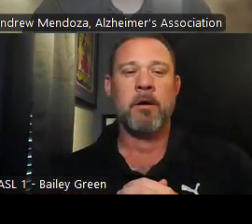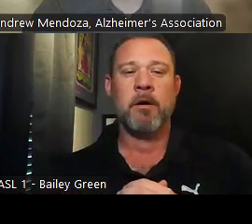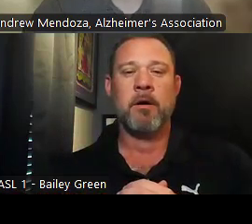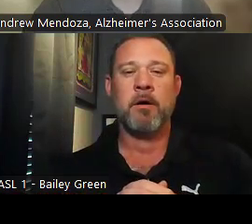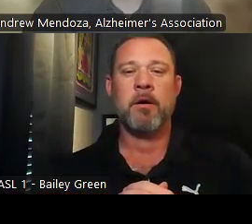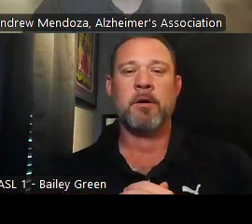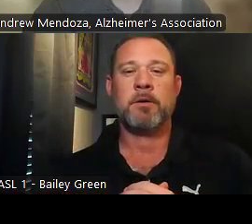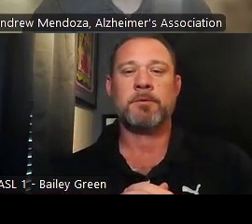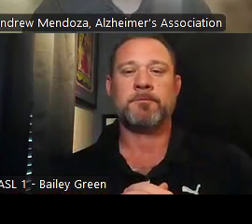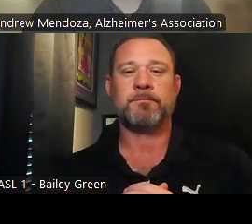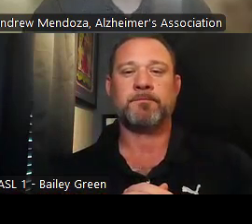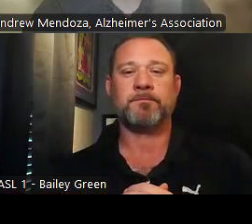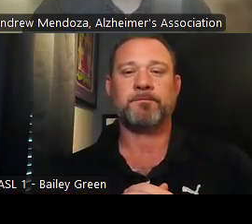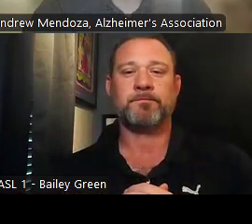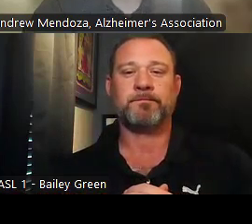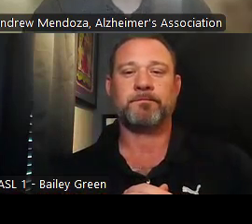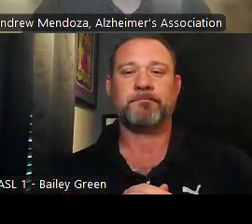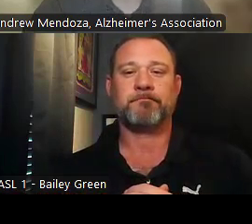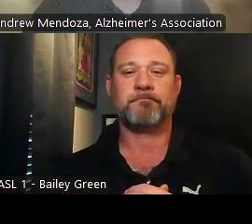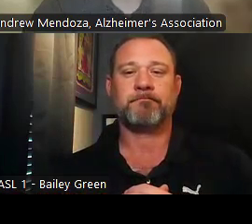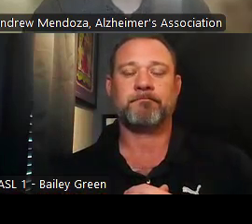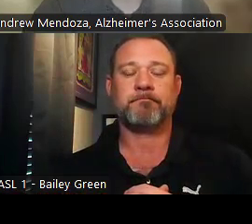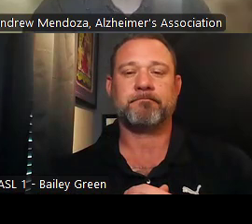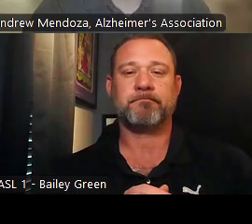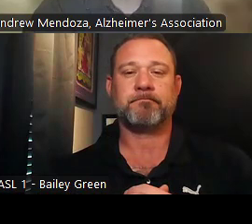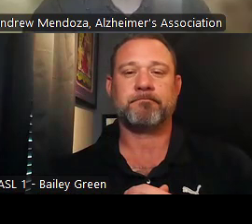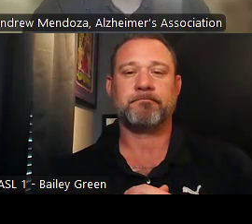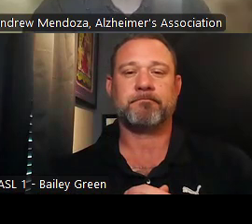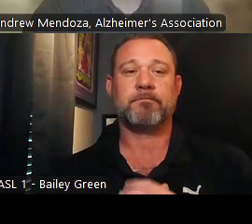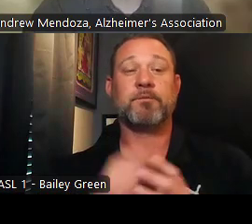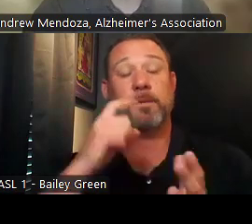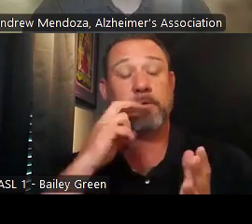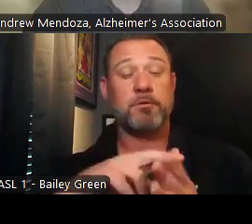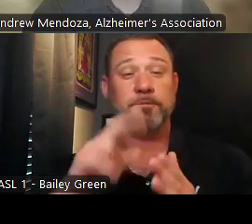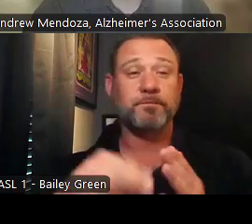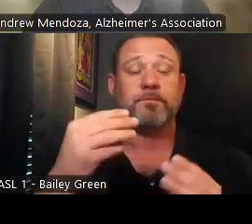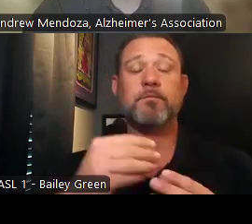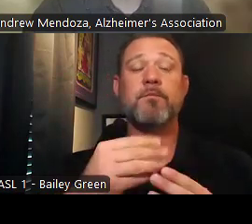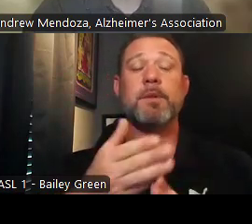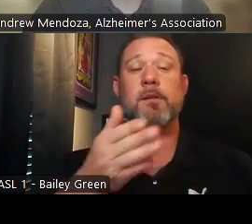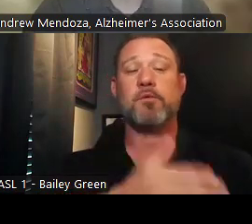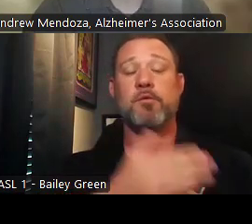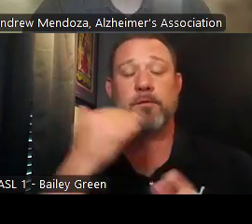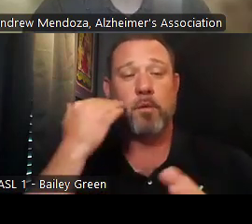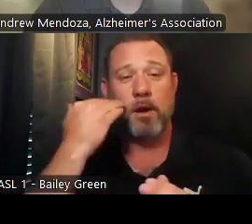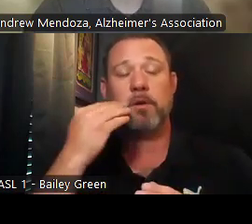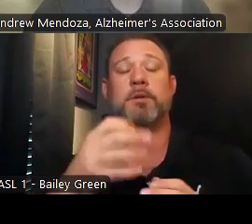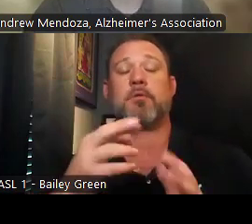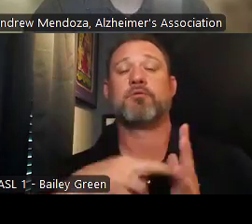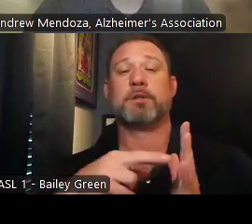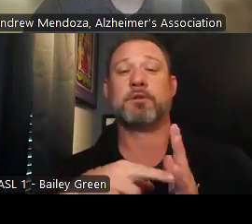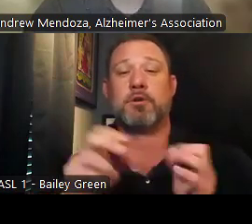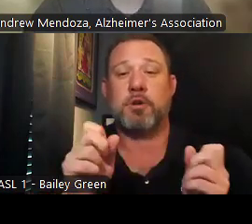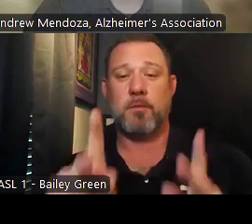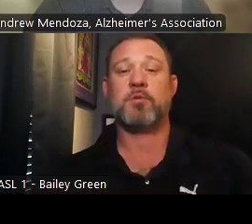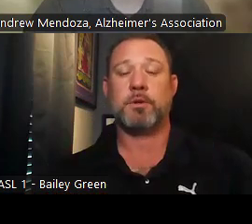something that ideally results in improved awareness and research opportunities as well. So